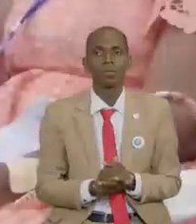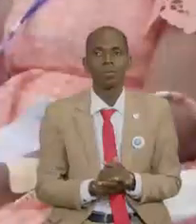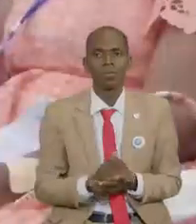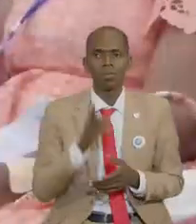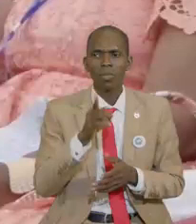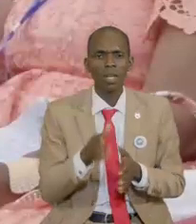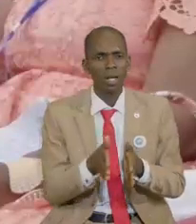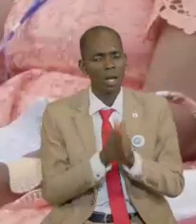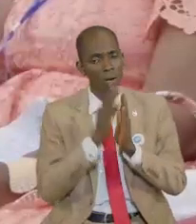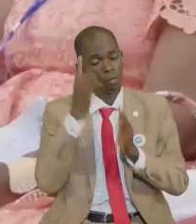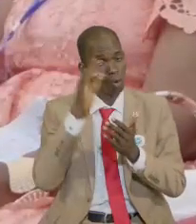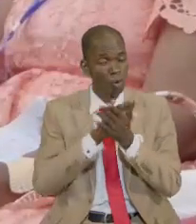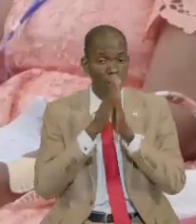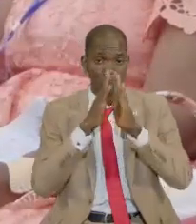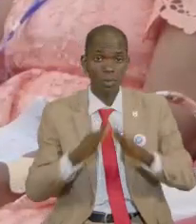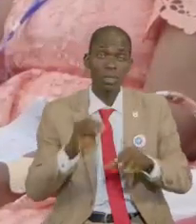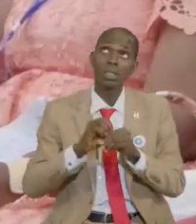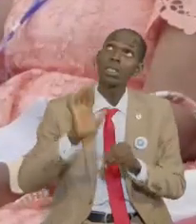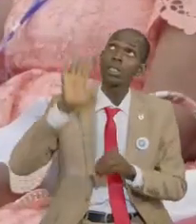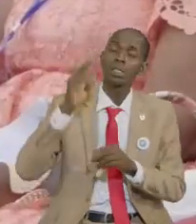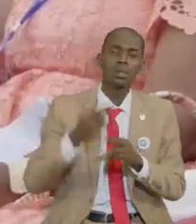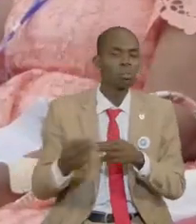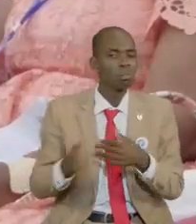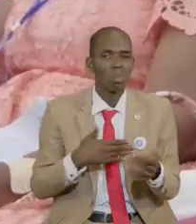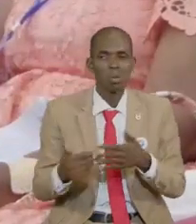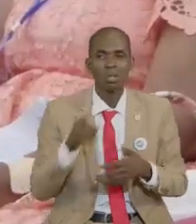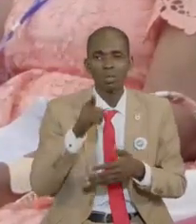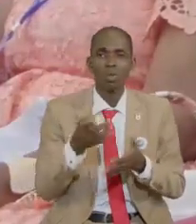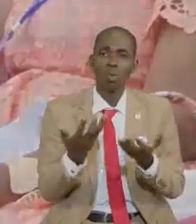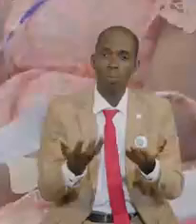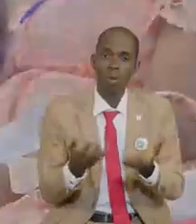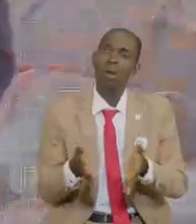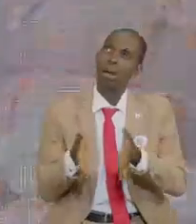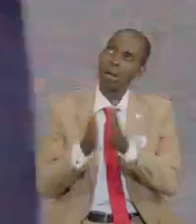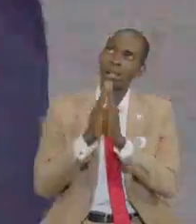You ask for peace in his name, whatsoever he shall ask in my name.